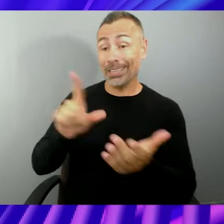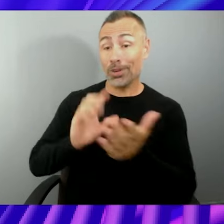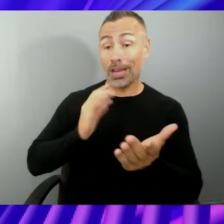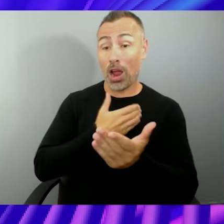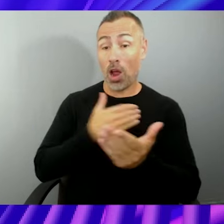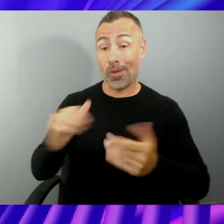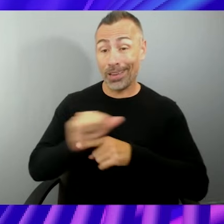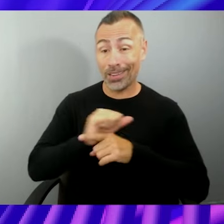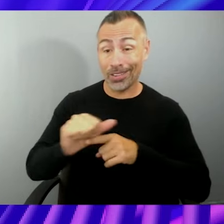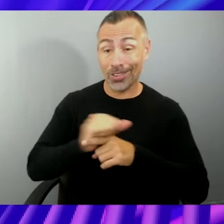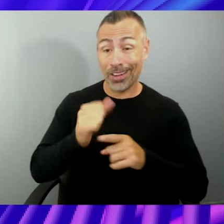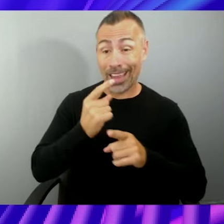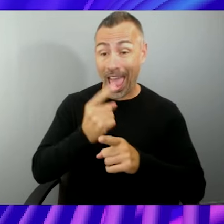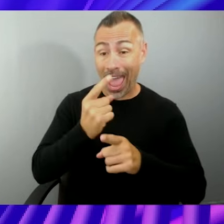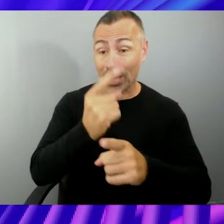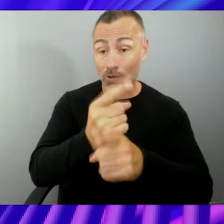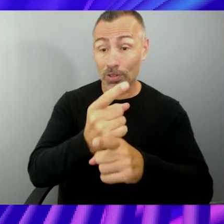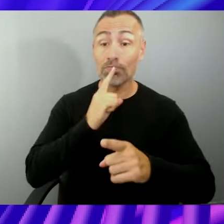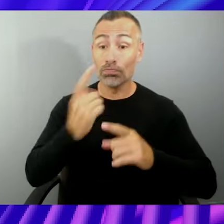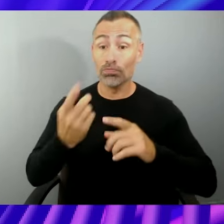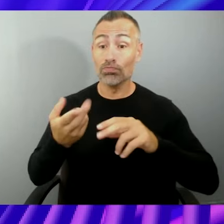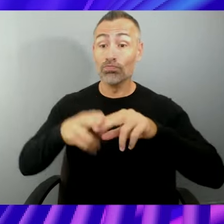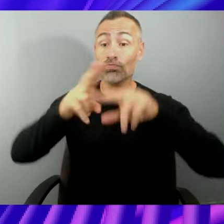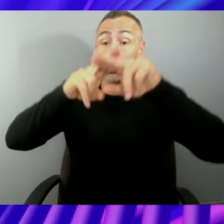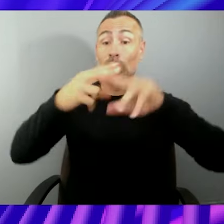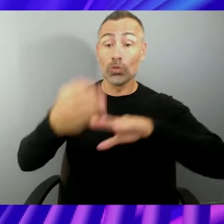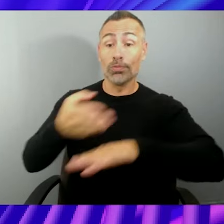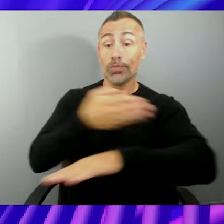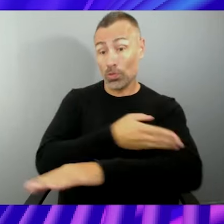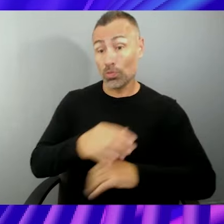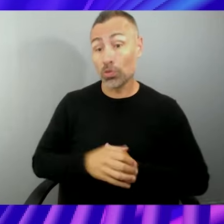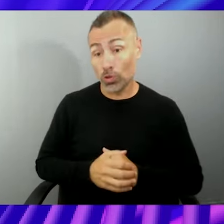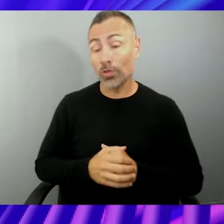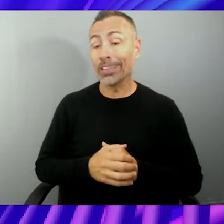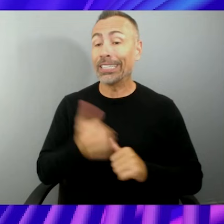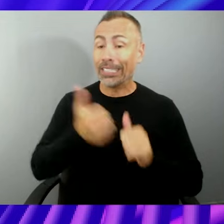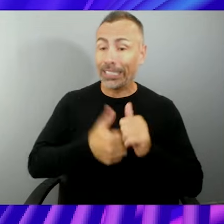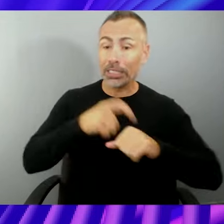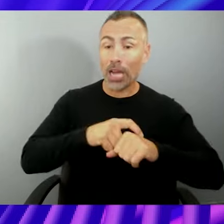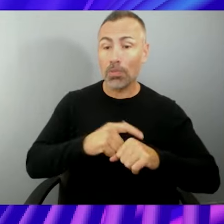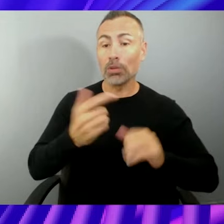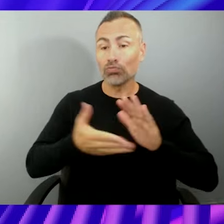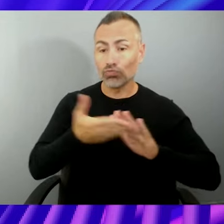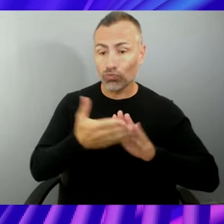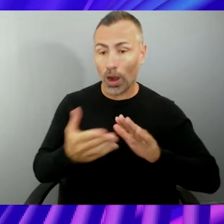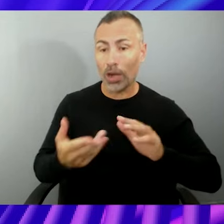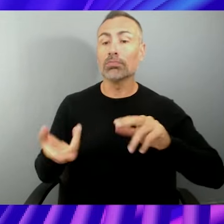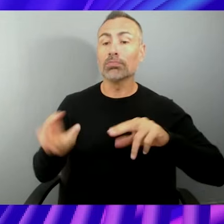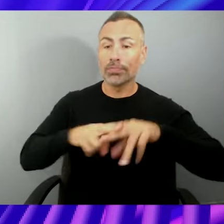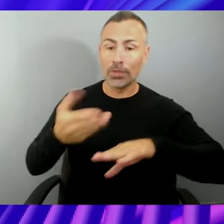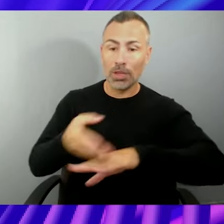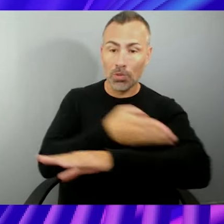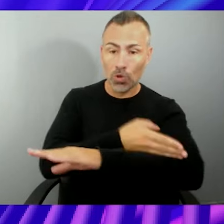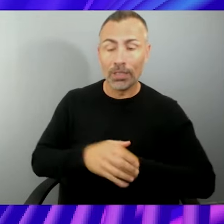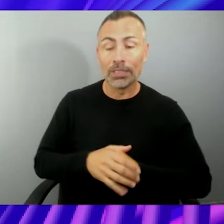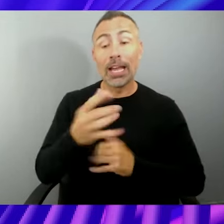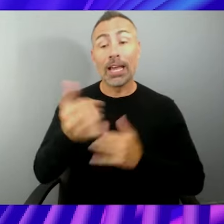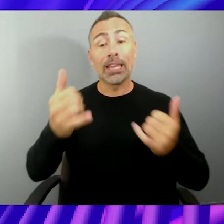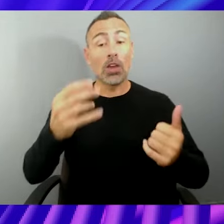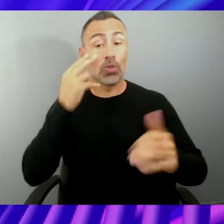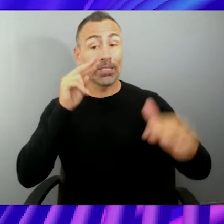improving with the number of training iterations, and I have run various different experimentation with different learning rate. If you see, if my learning rate